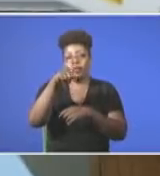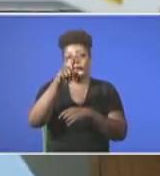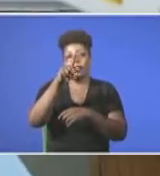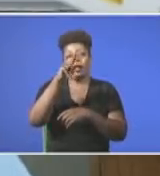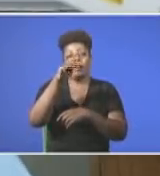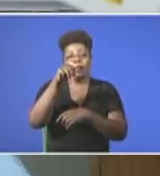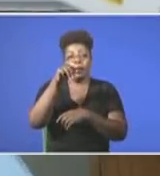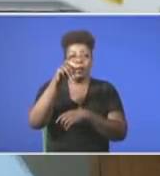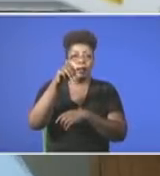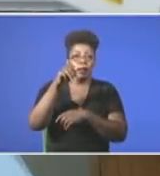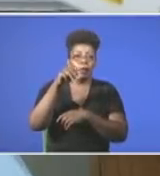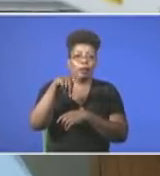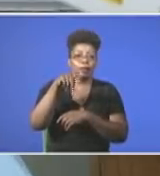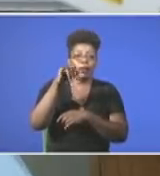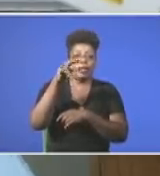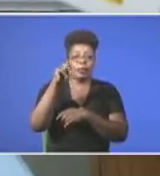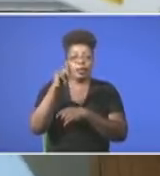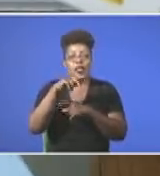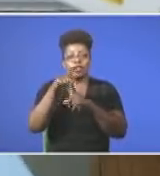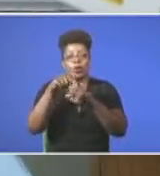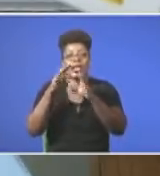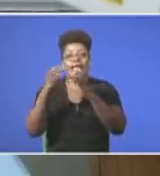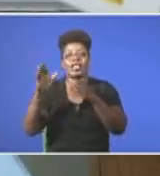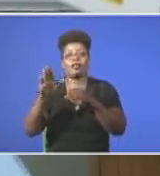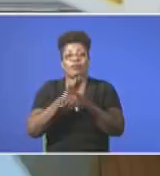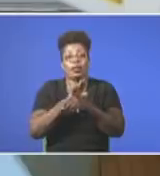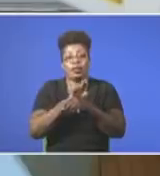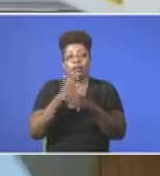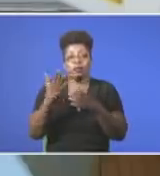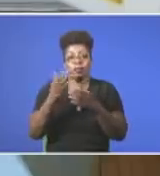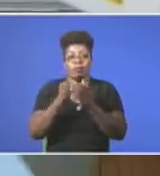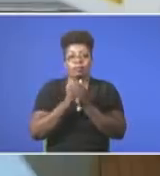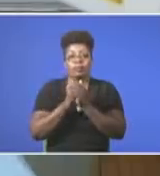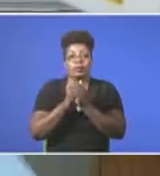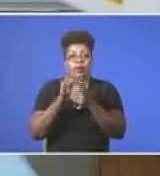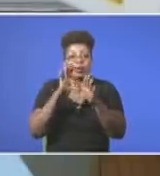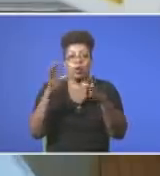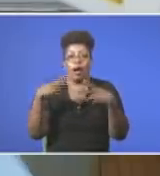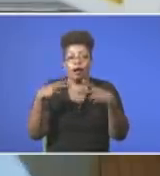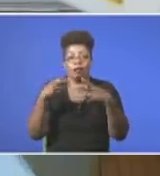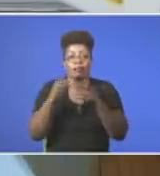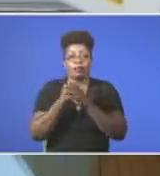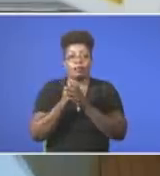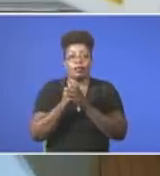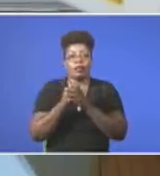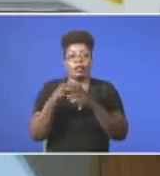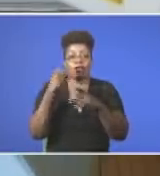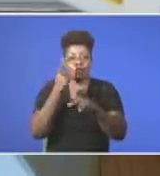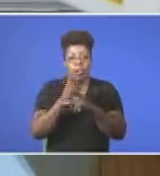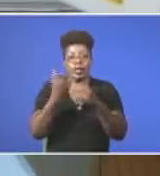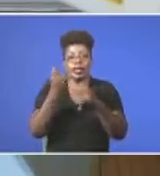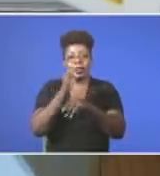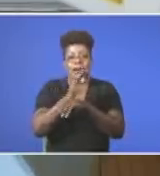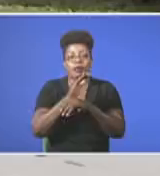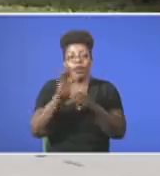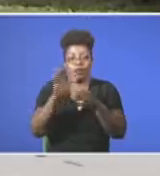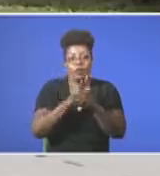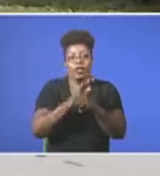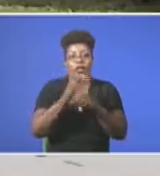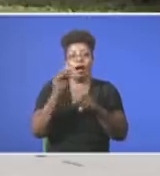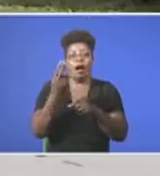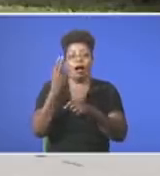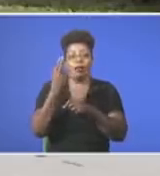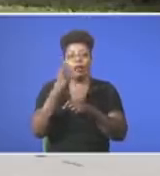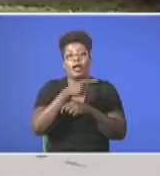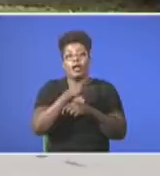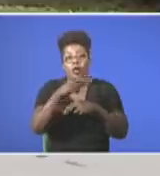filled, we have no more capacity. And so I think as of this afternoon, we're filling up pretty much in many of those areas. Classes